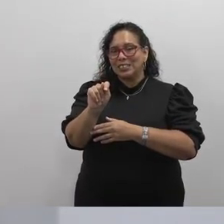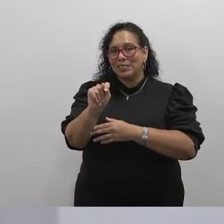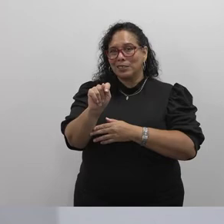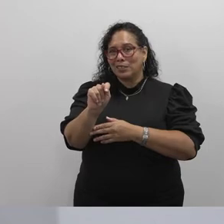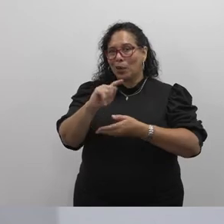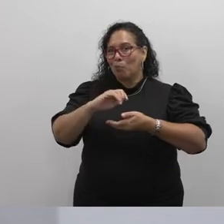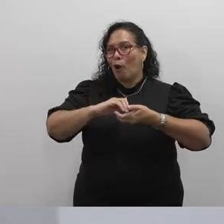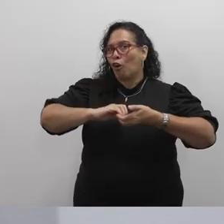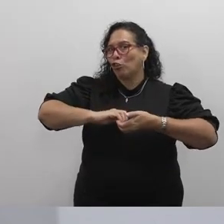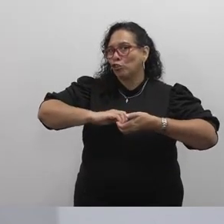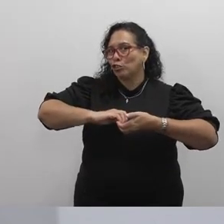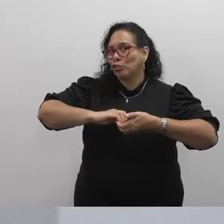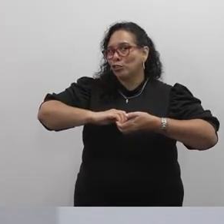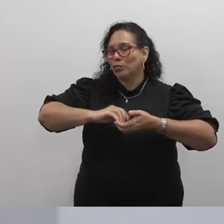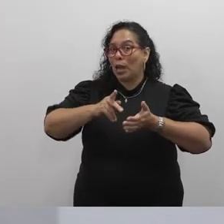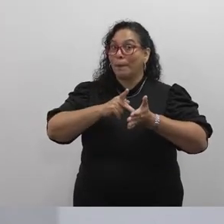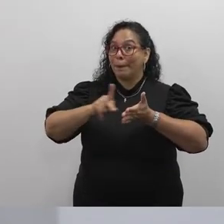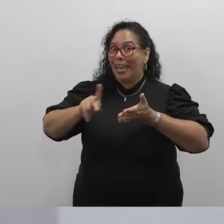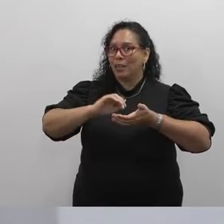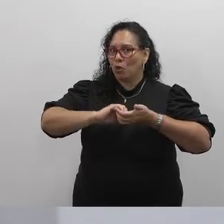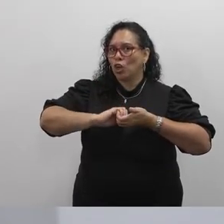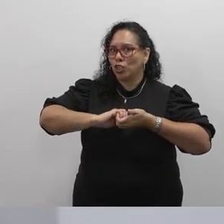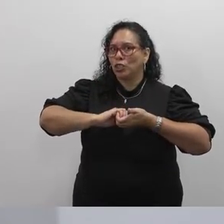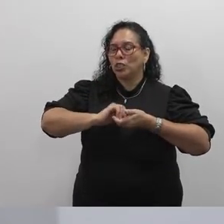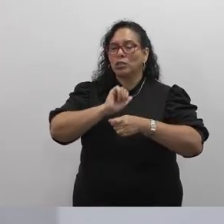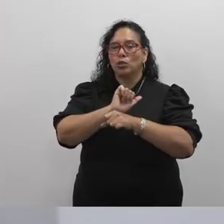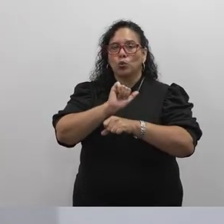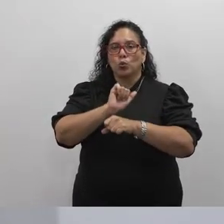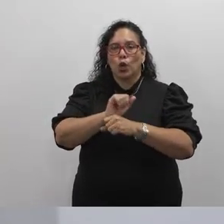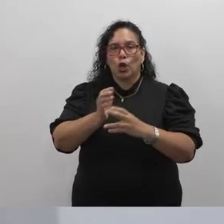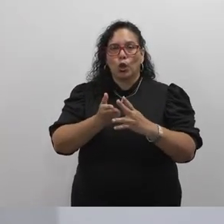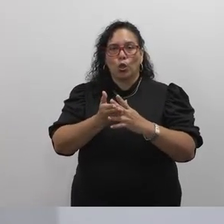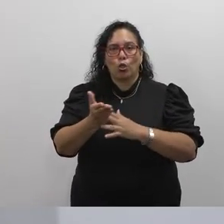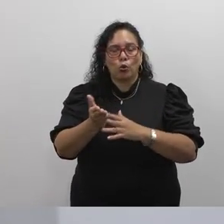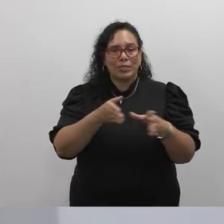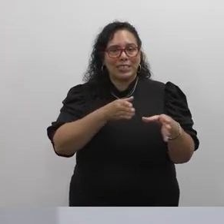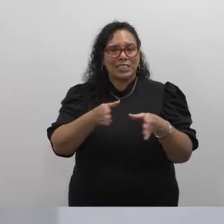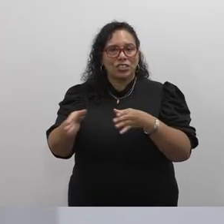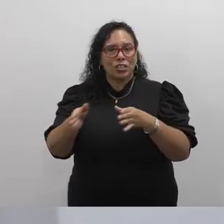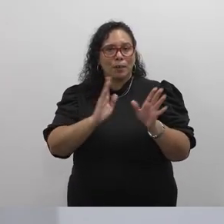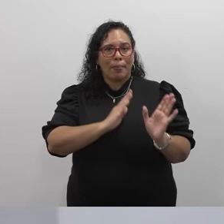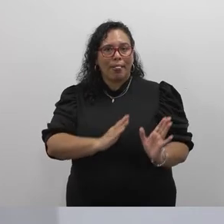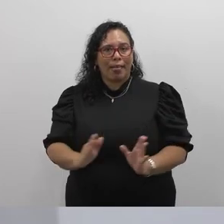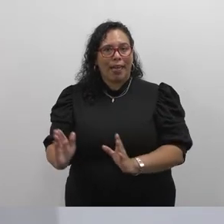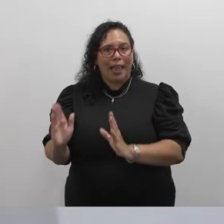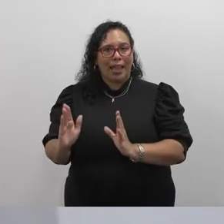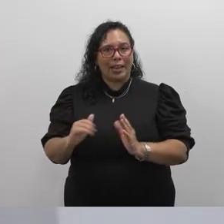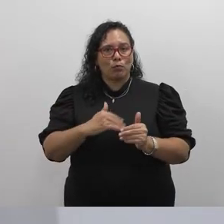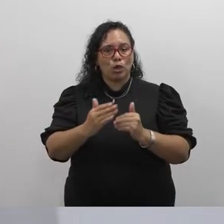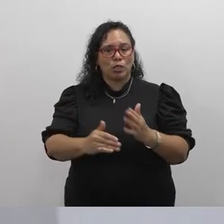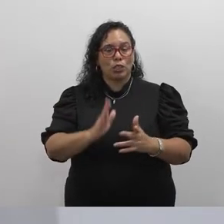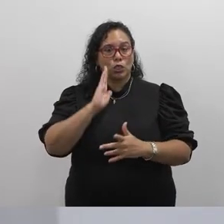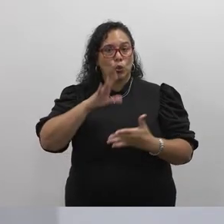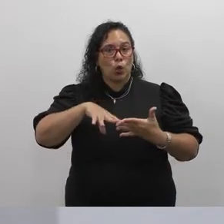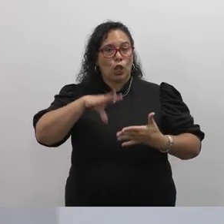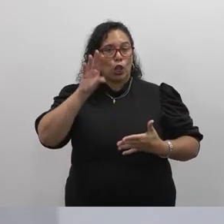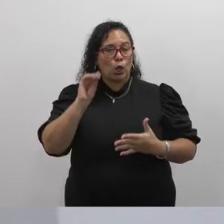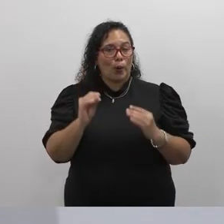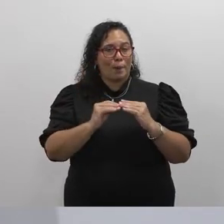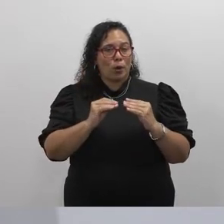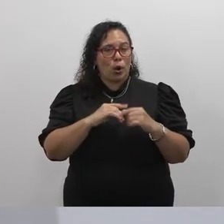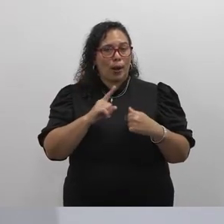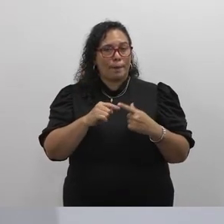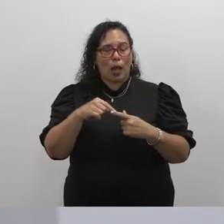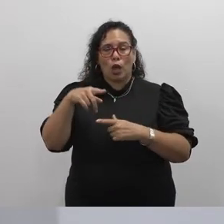partners, paid partners in this case, but paid partners for working through the strategic planning process. So you'll learn more starting the next board meeting about